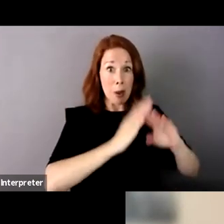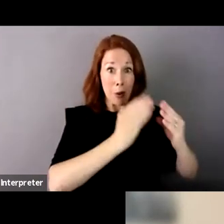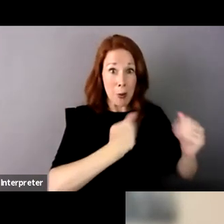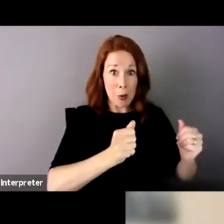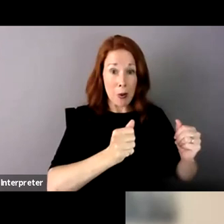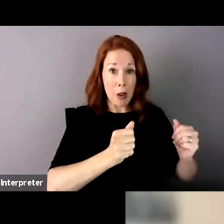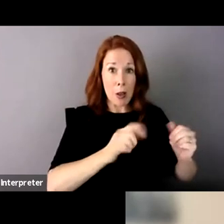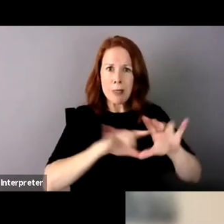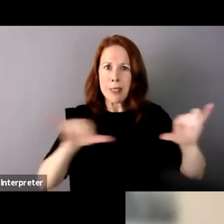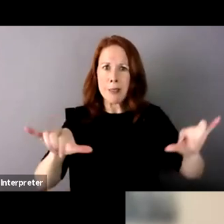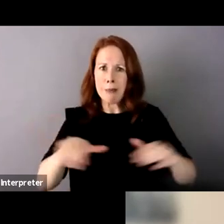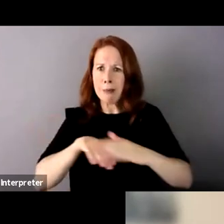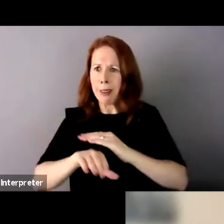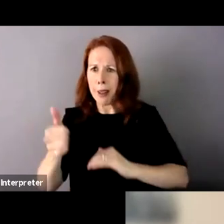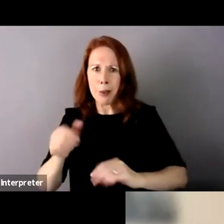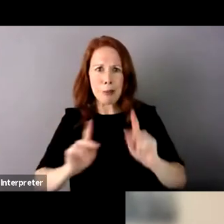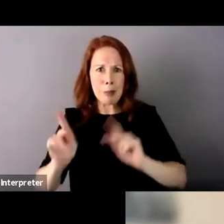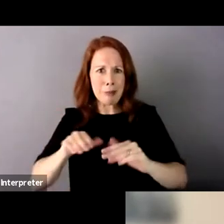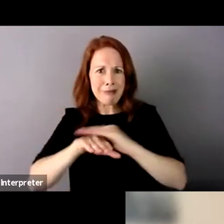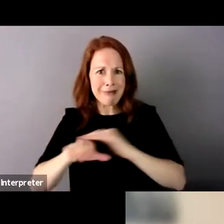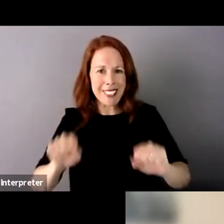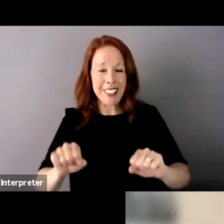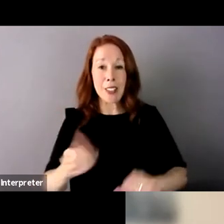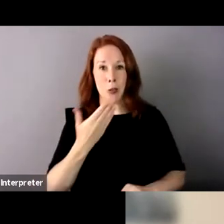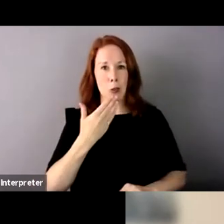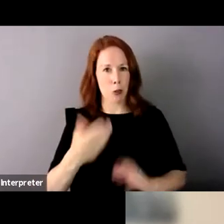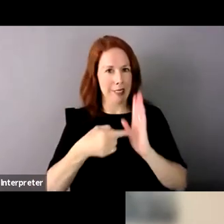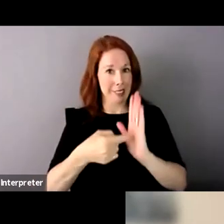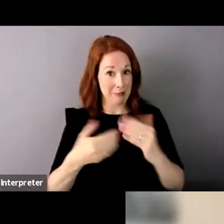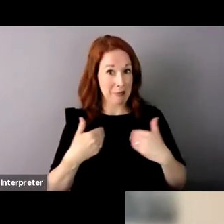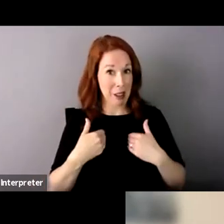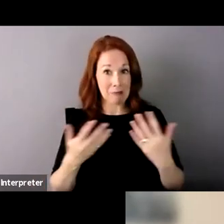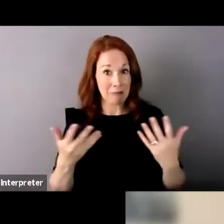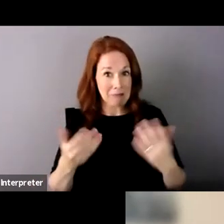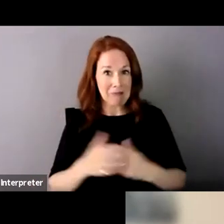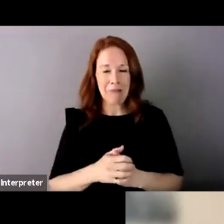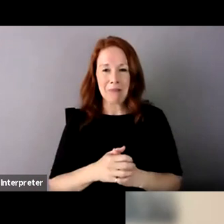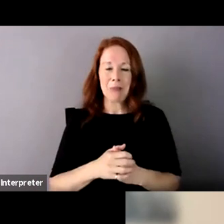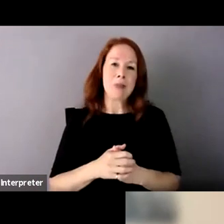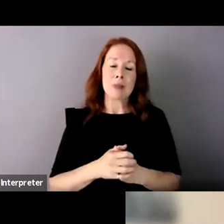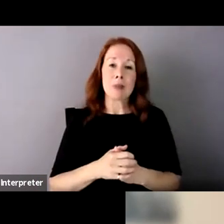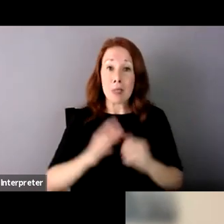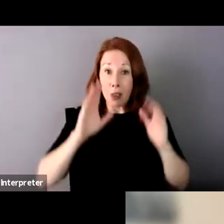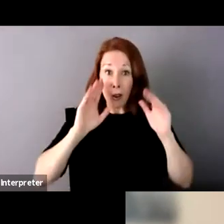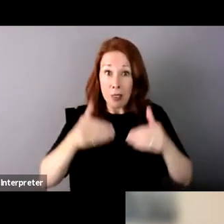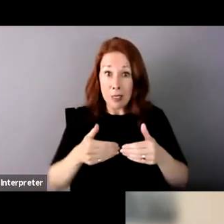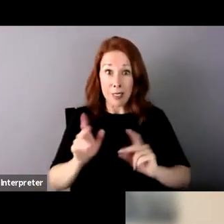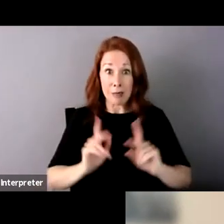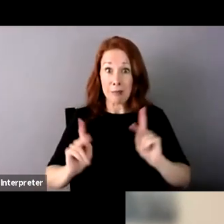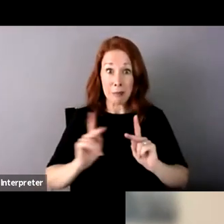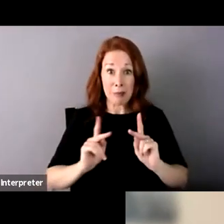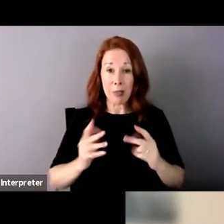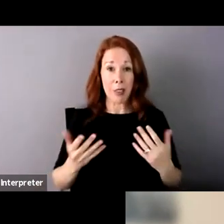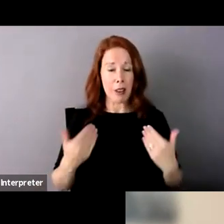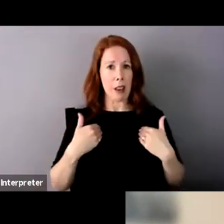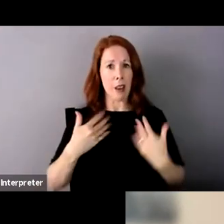accessible for other people as well. So an example of this is for a lot of autistic people,